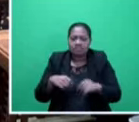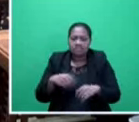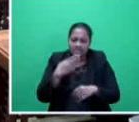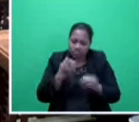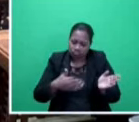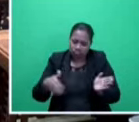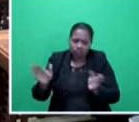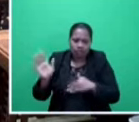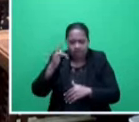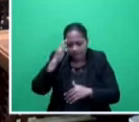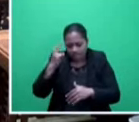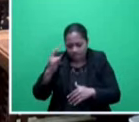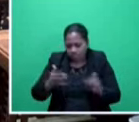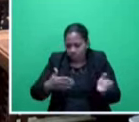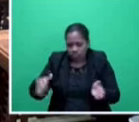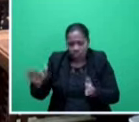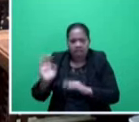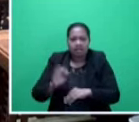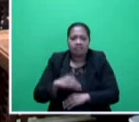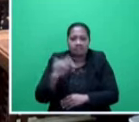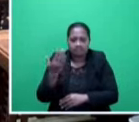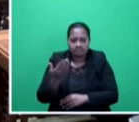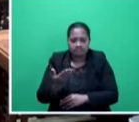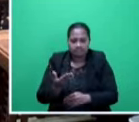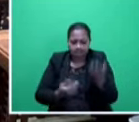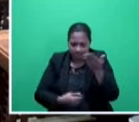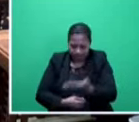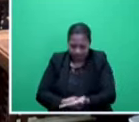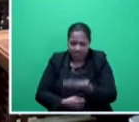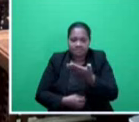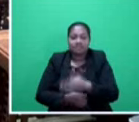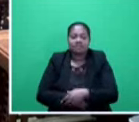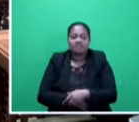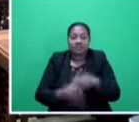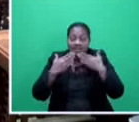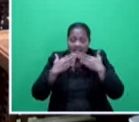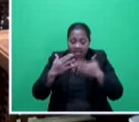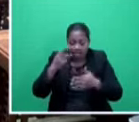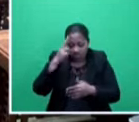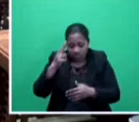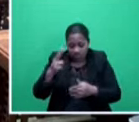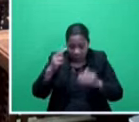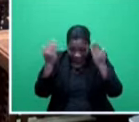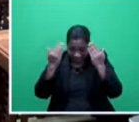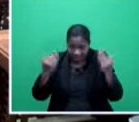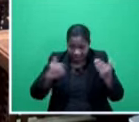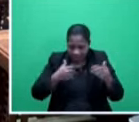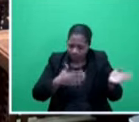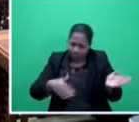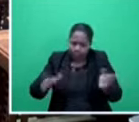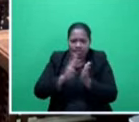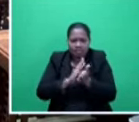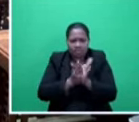move his motion. You have the floor, sir. Thank you, Mr. Speaker. Mr. Speaker, I move that the minutes of the sitting